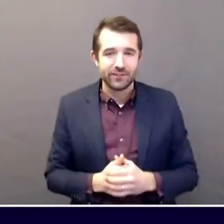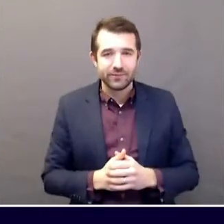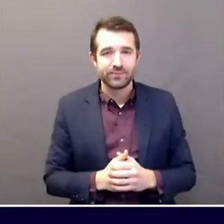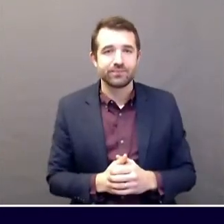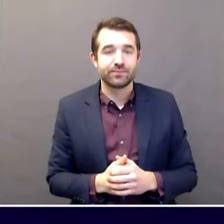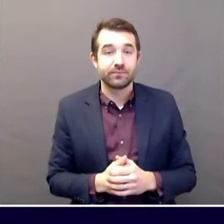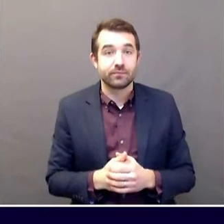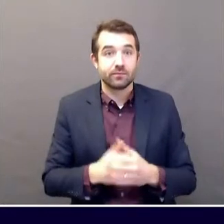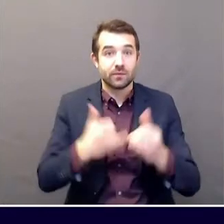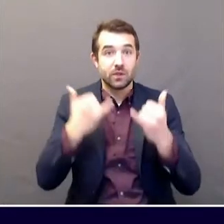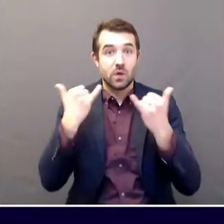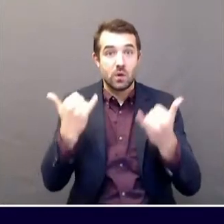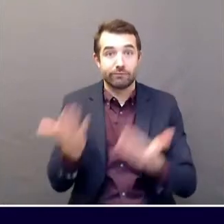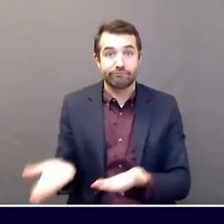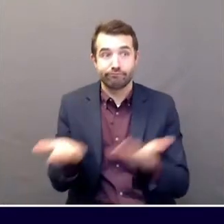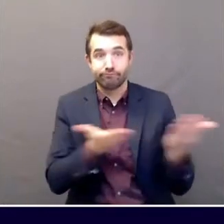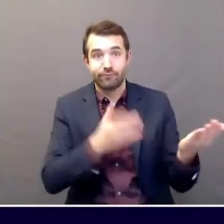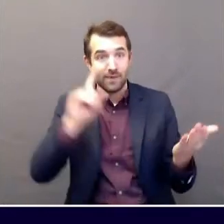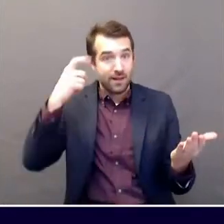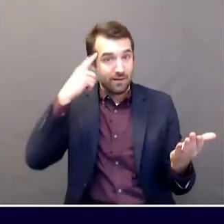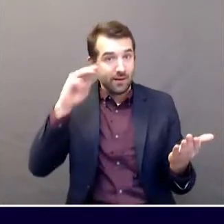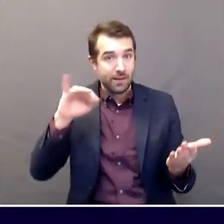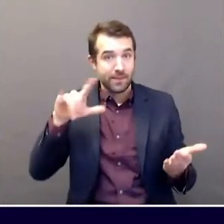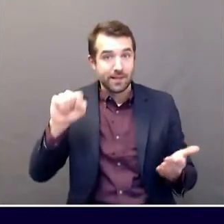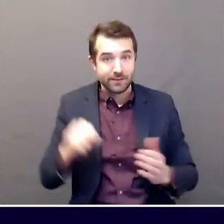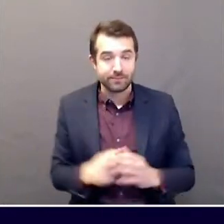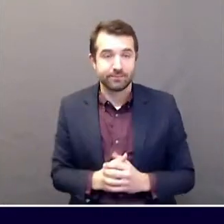to turn things over to Governor Mills.